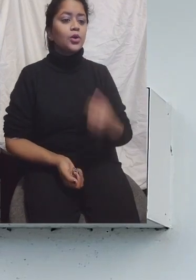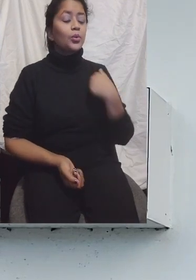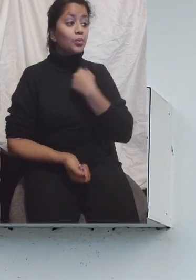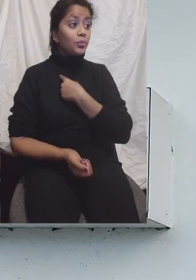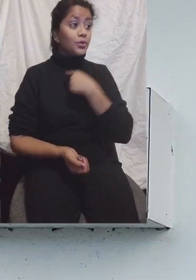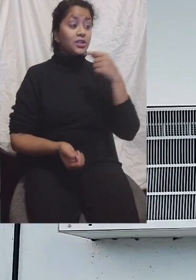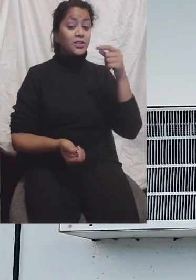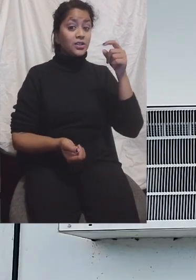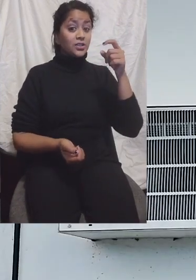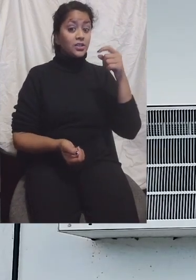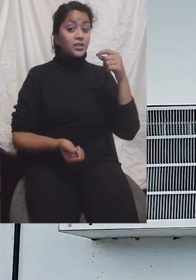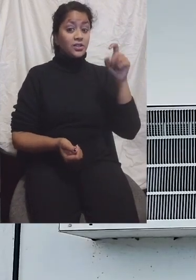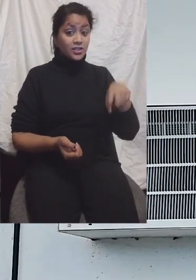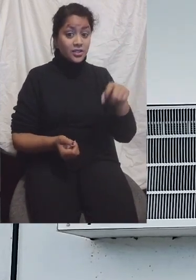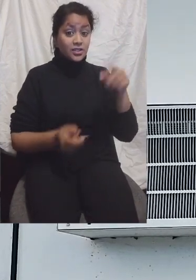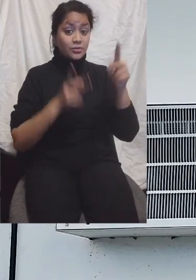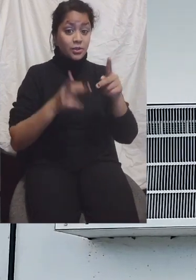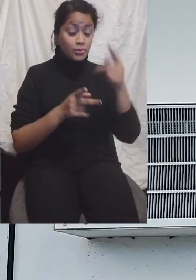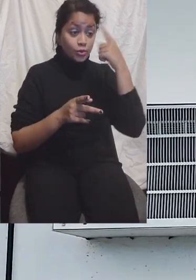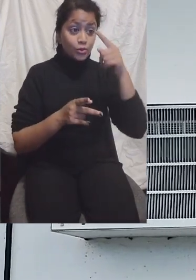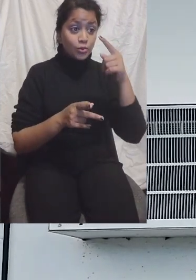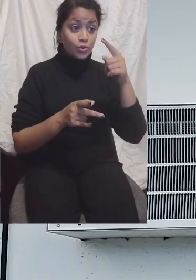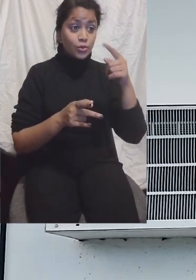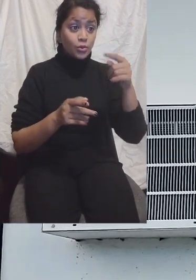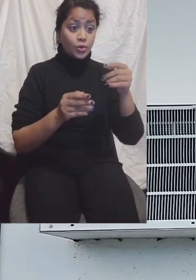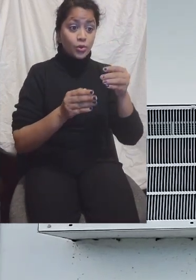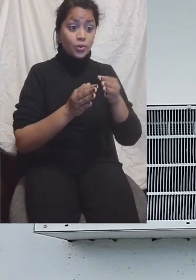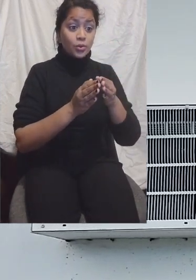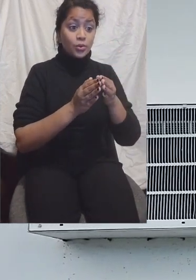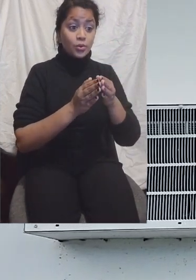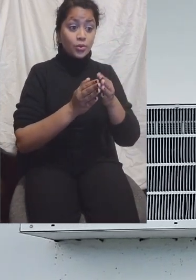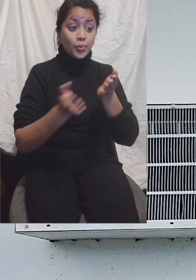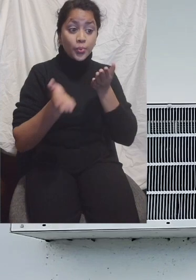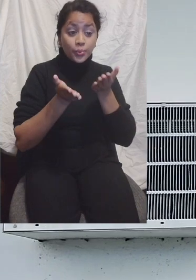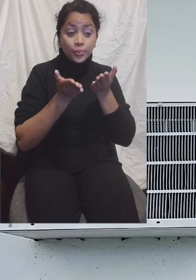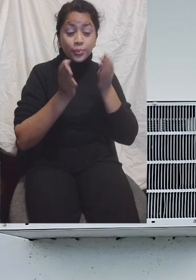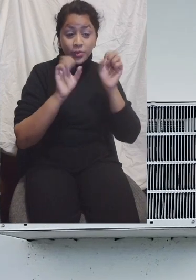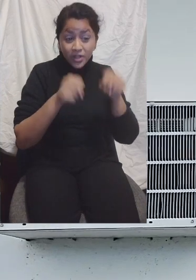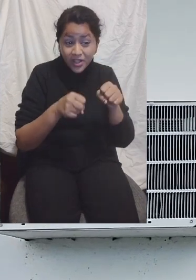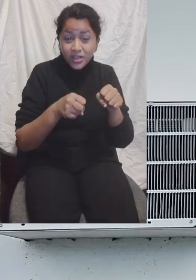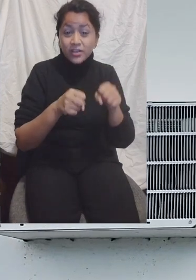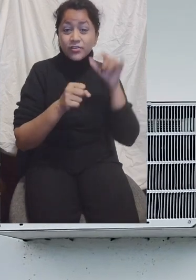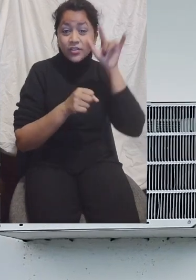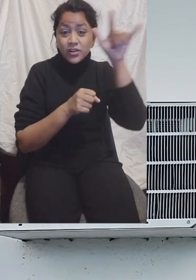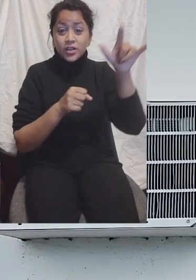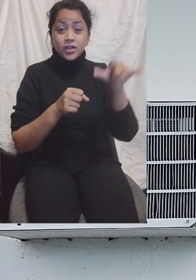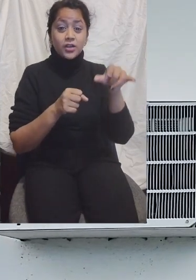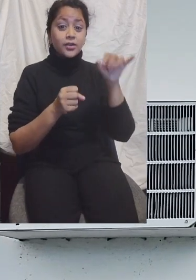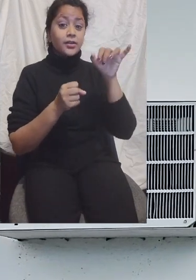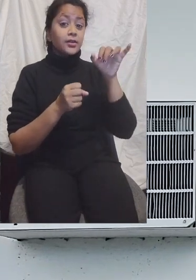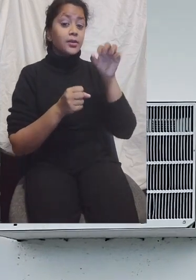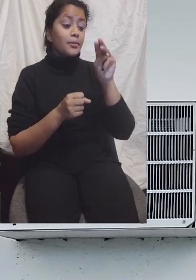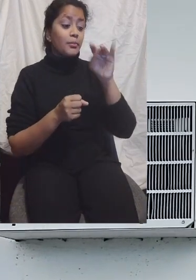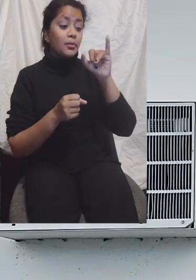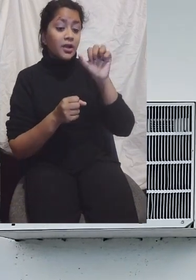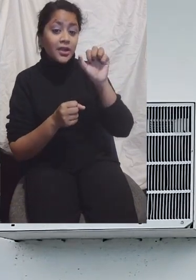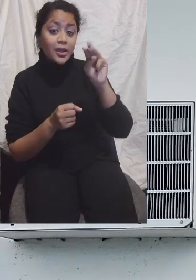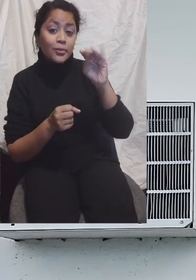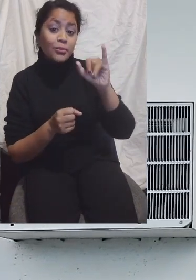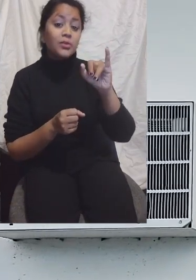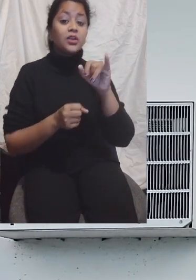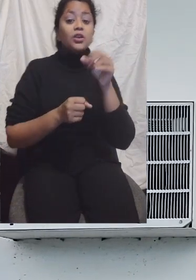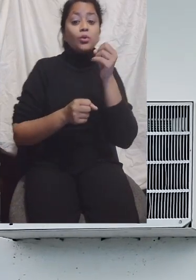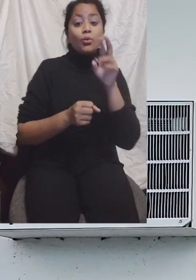island to homes. So how do you organize the dogs flying to them? So what we need people that are already planning to fly to